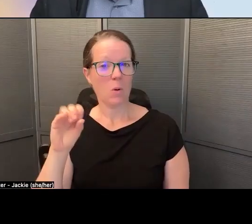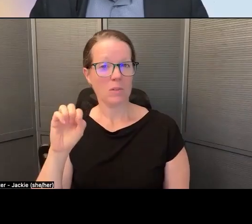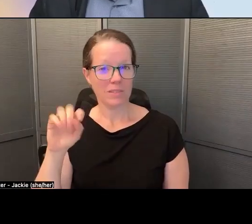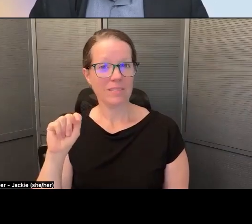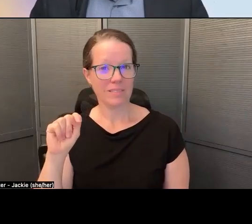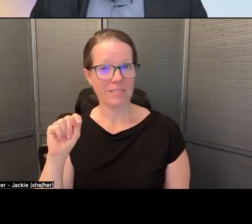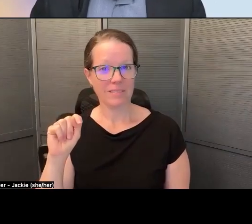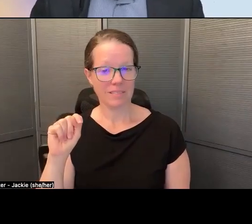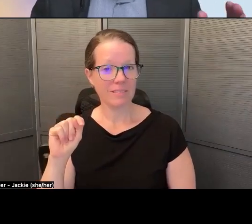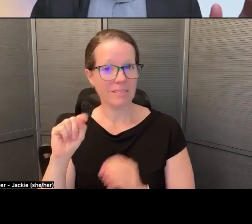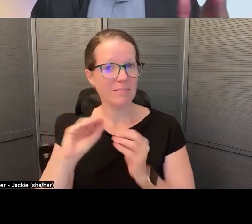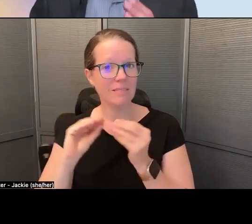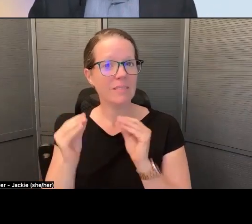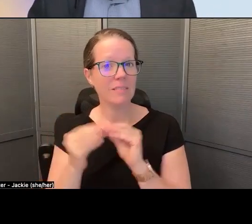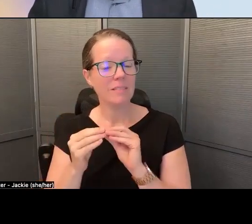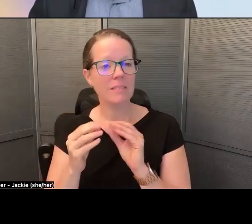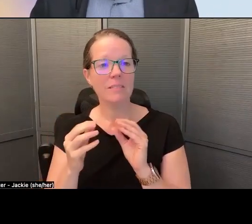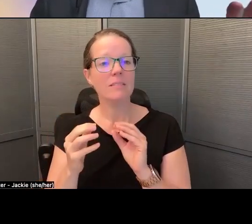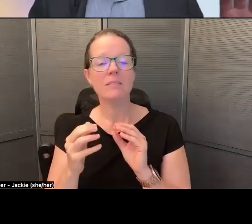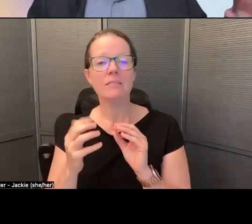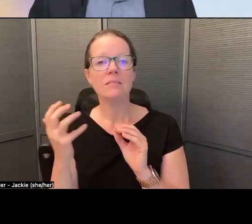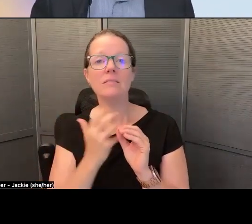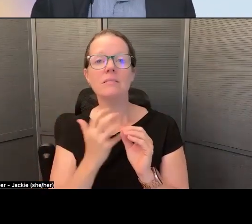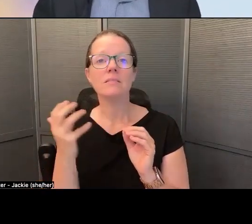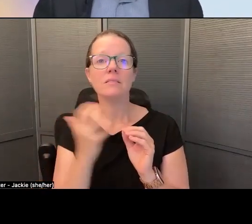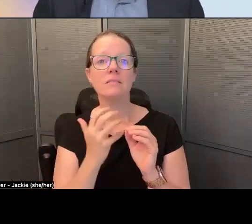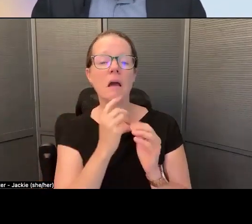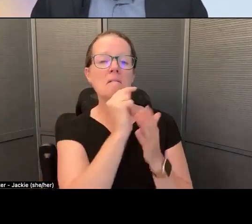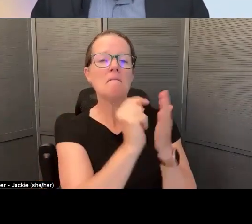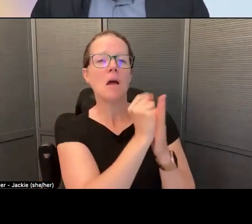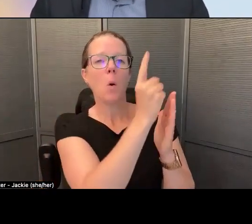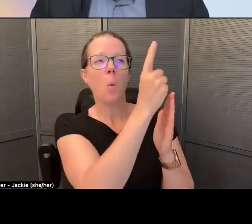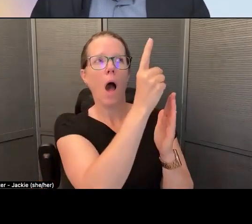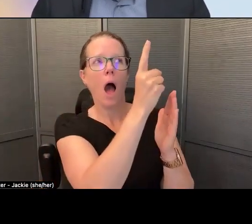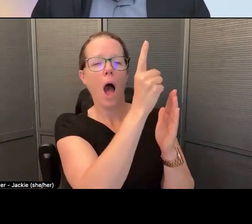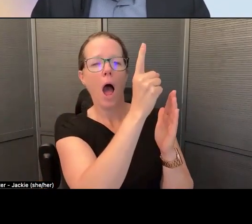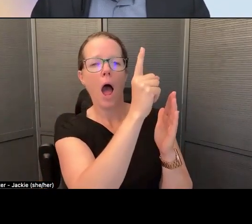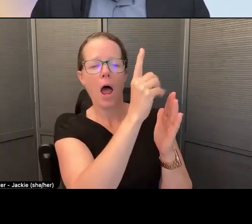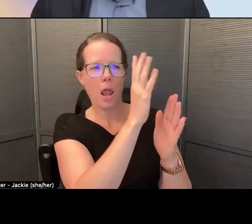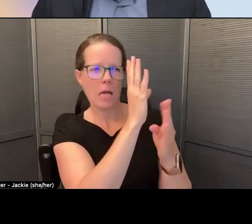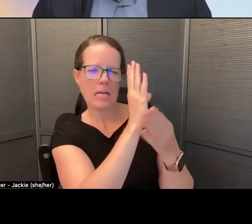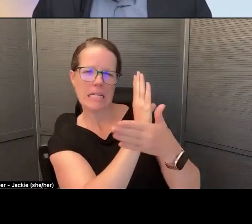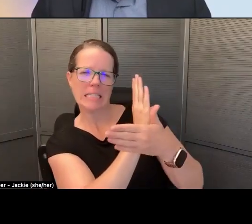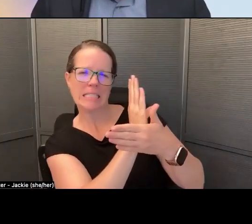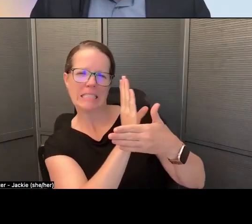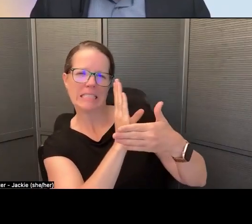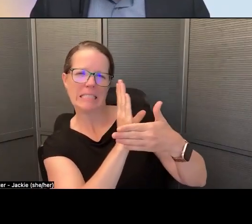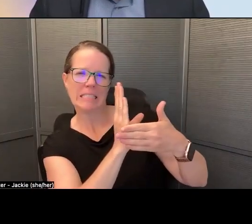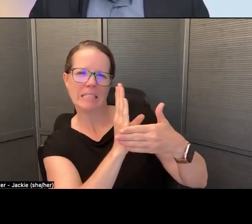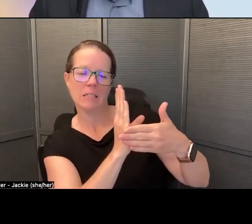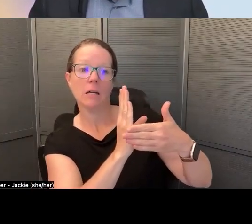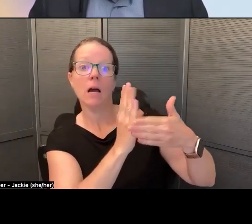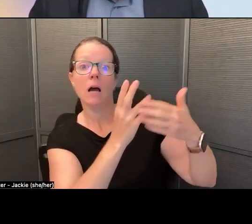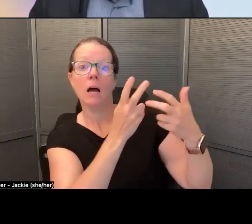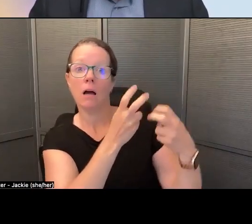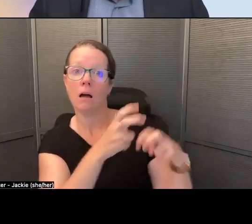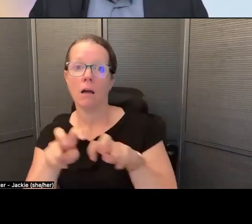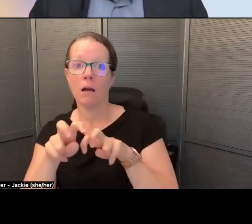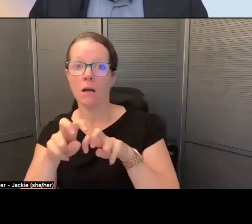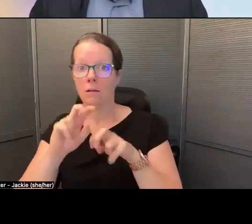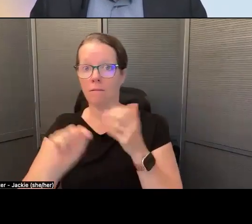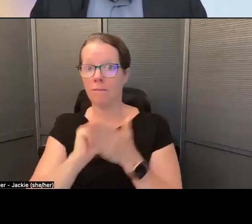decreased in the transition from towards the end of the unit training period into the clinical training